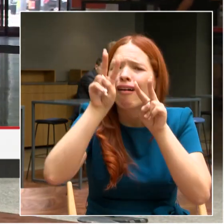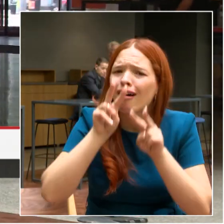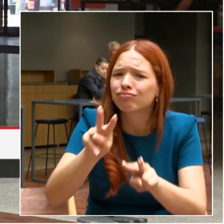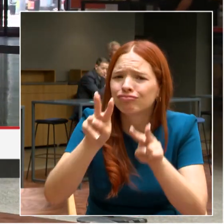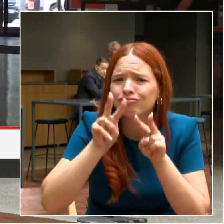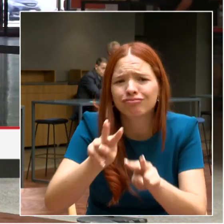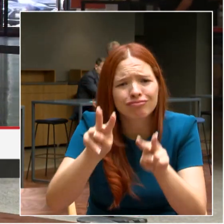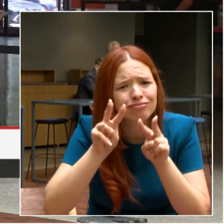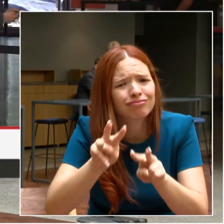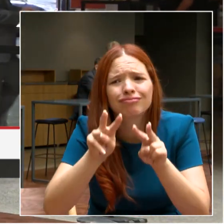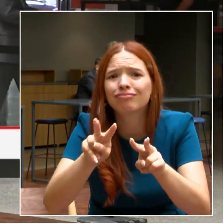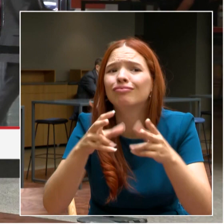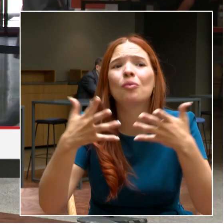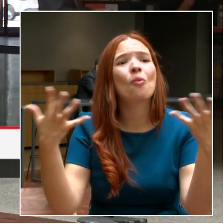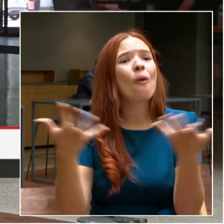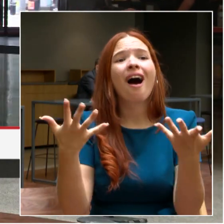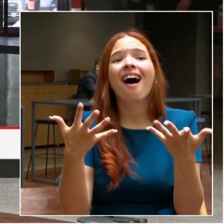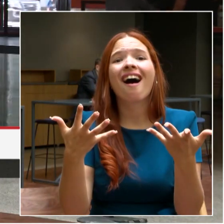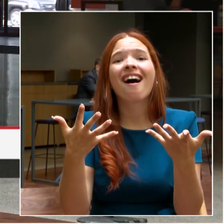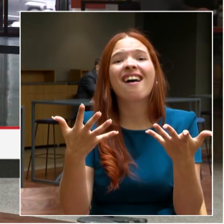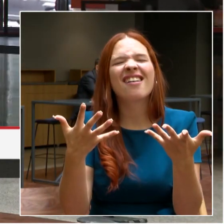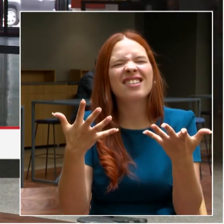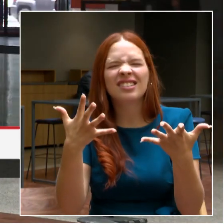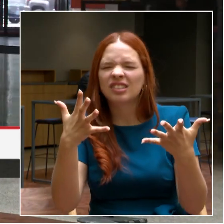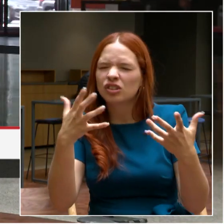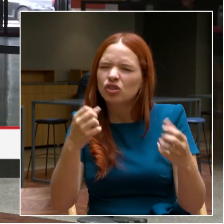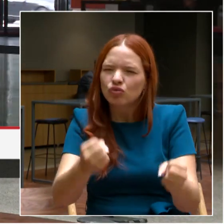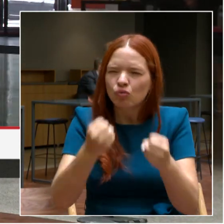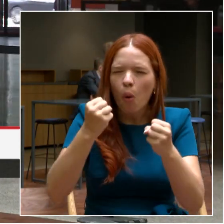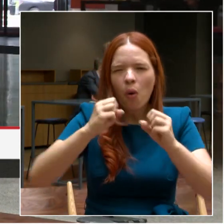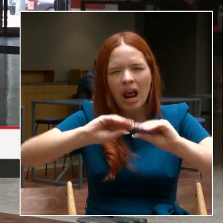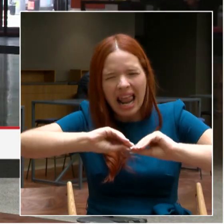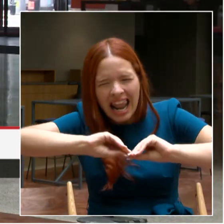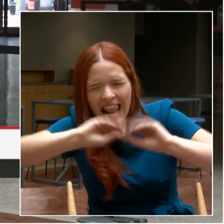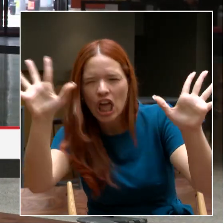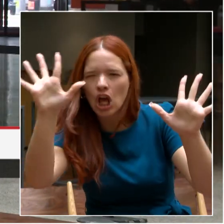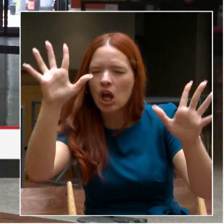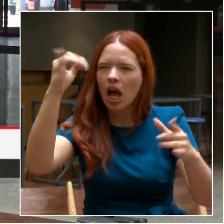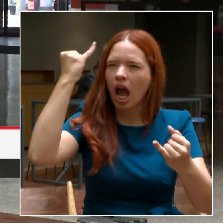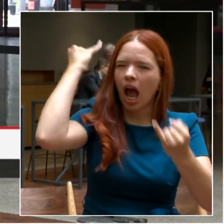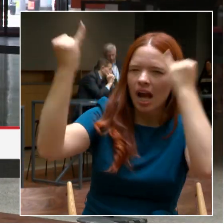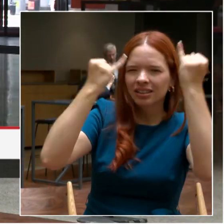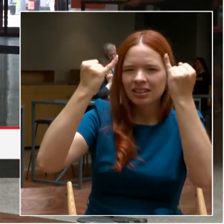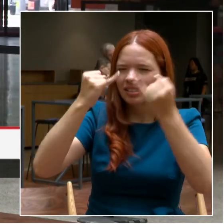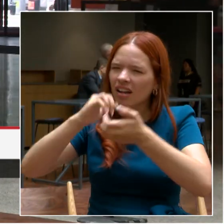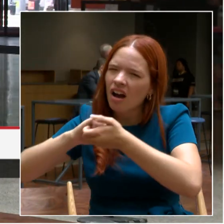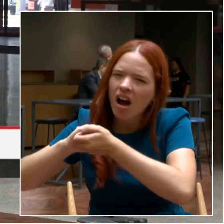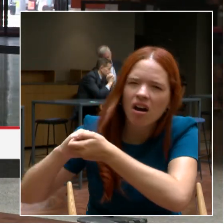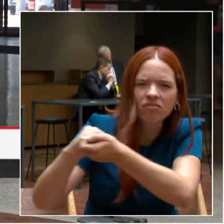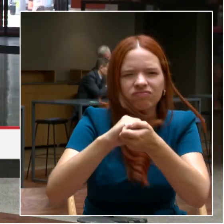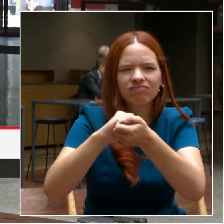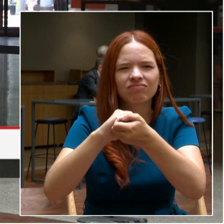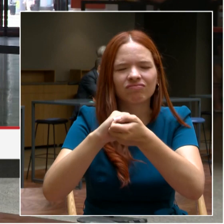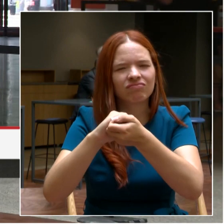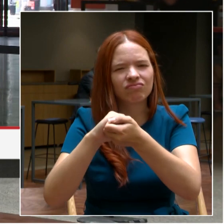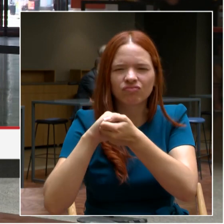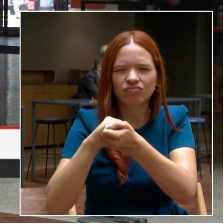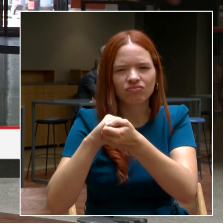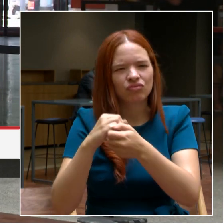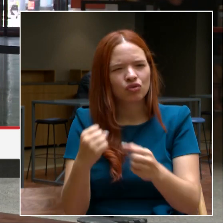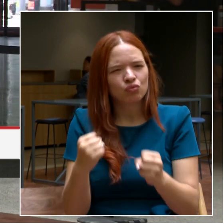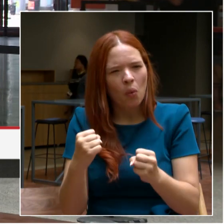big ideas, best practices, collaboration. We have a lot of work to do, ladies and gentlemen, to get our downtown, to get our